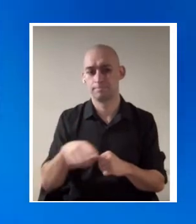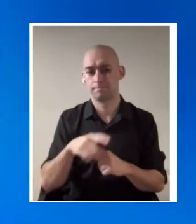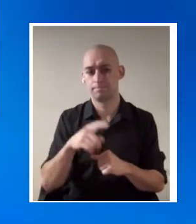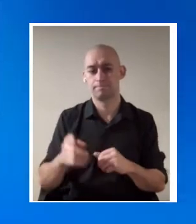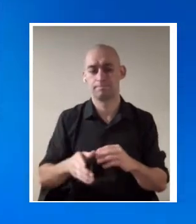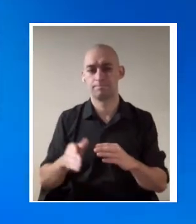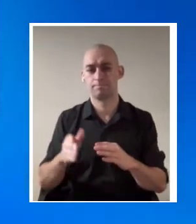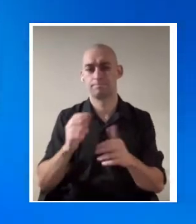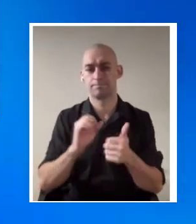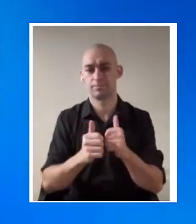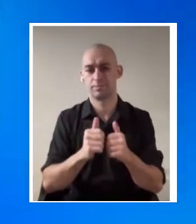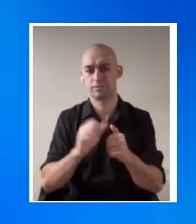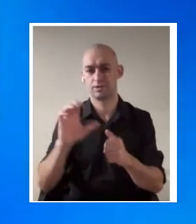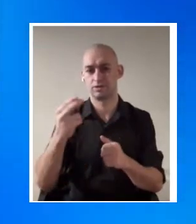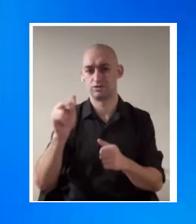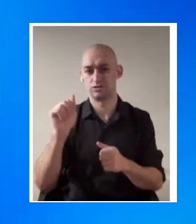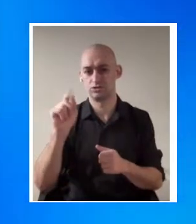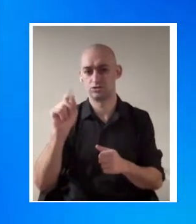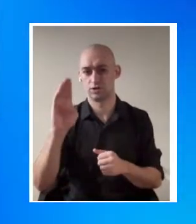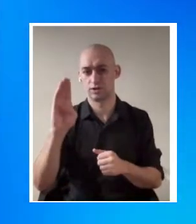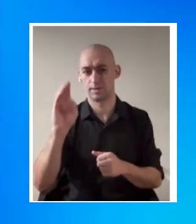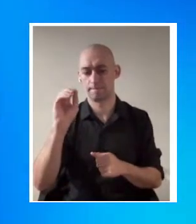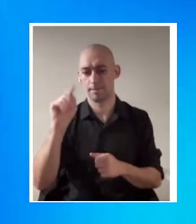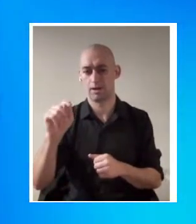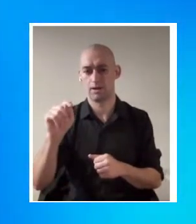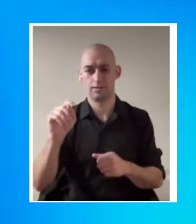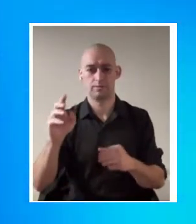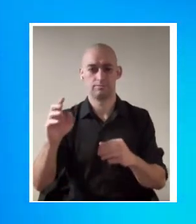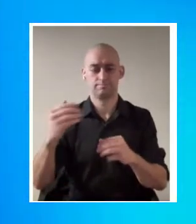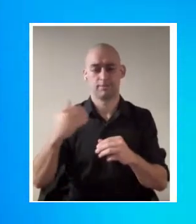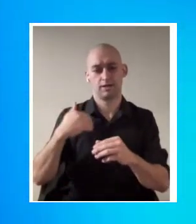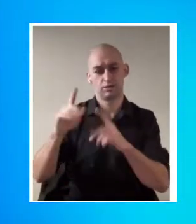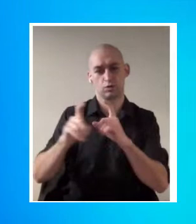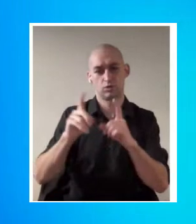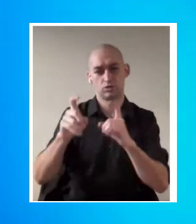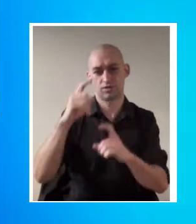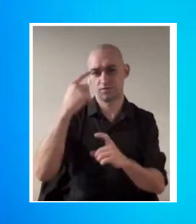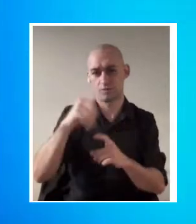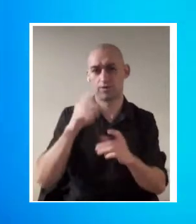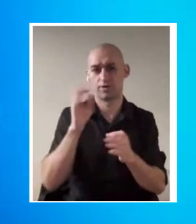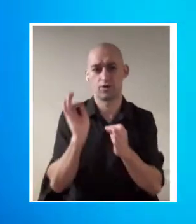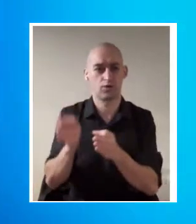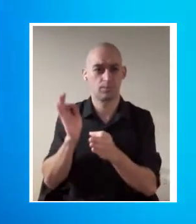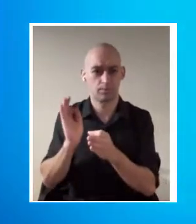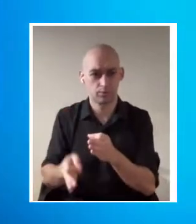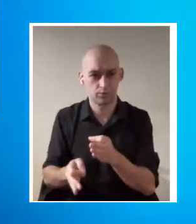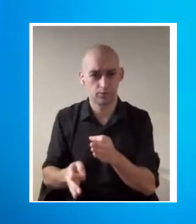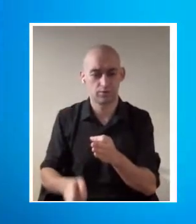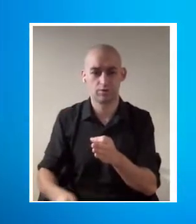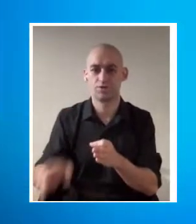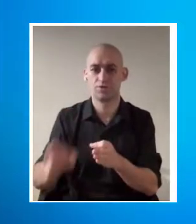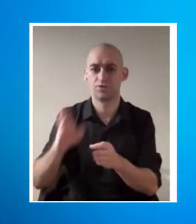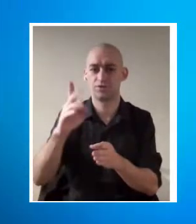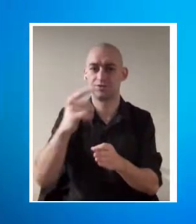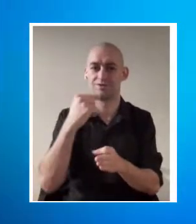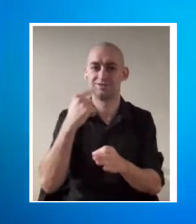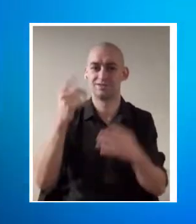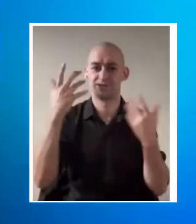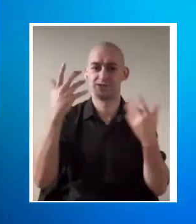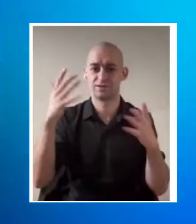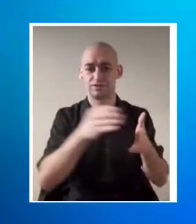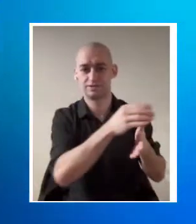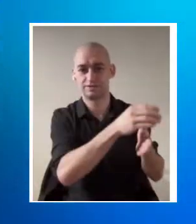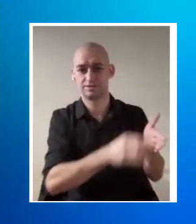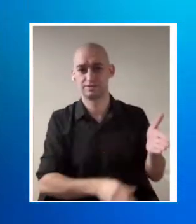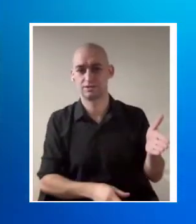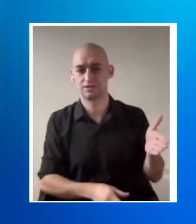This chat box moderator has a question for the interpreters. I know that you mentioned that there was a section when